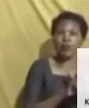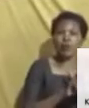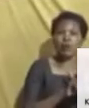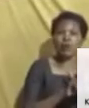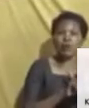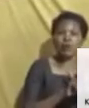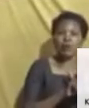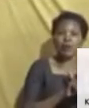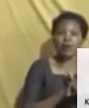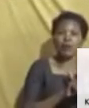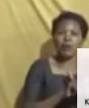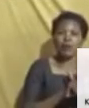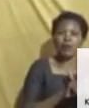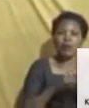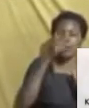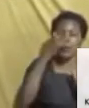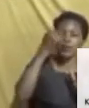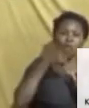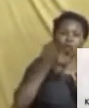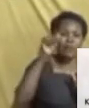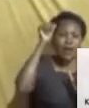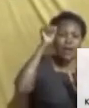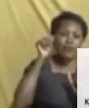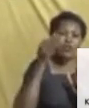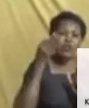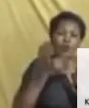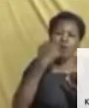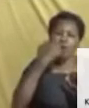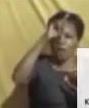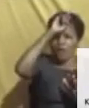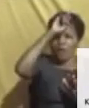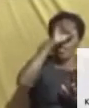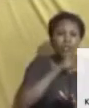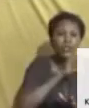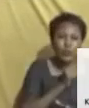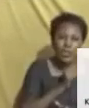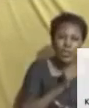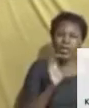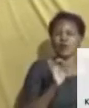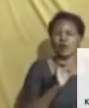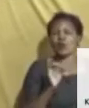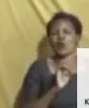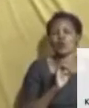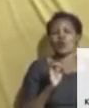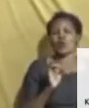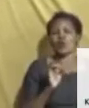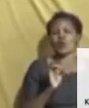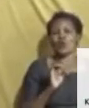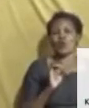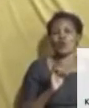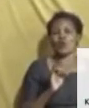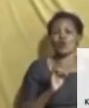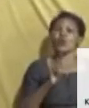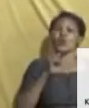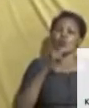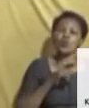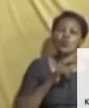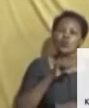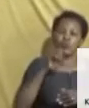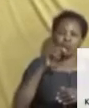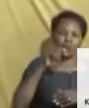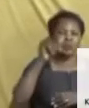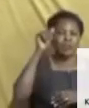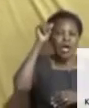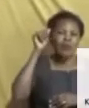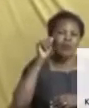council of village elders. You're not the Sanhedrin to decide ecclesiastical